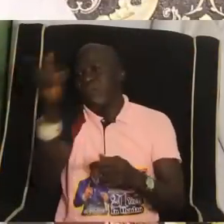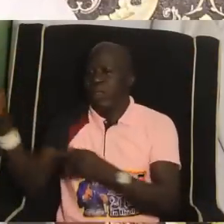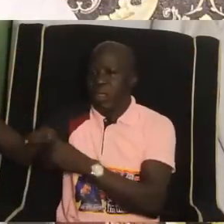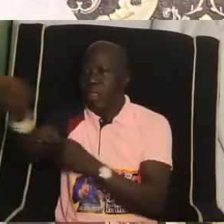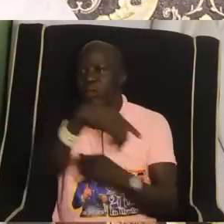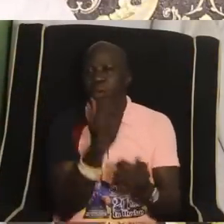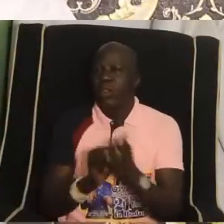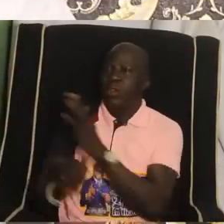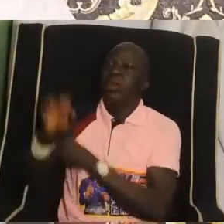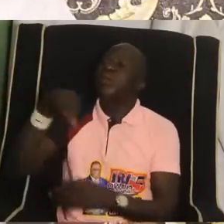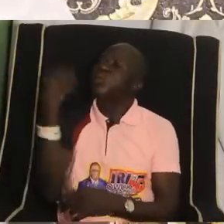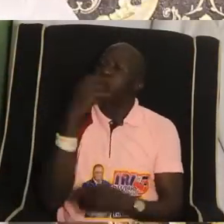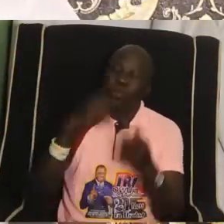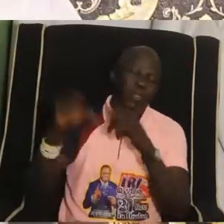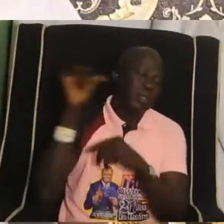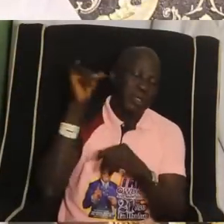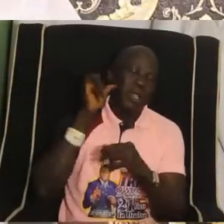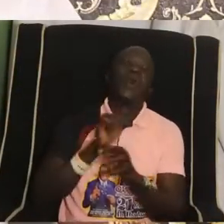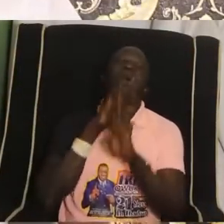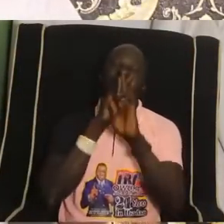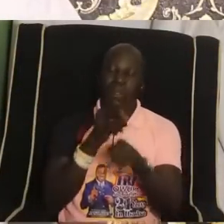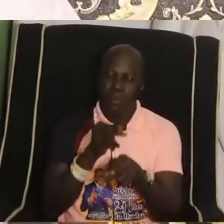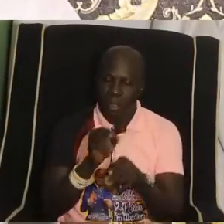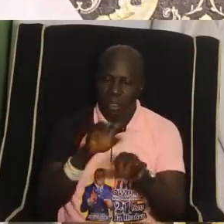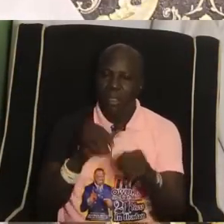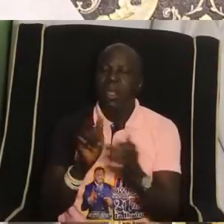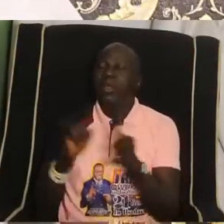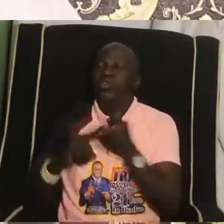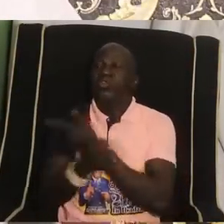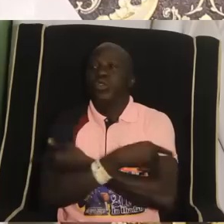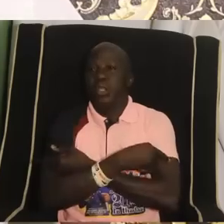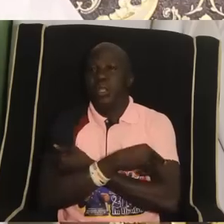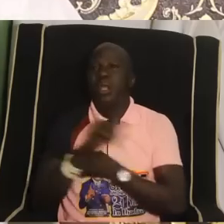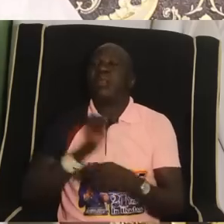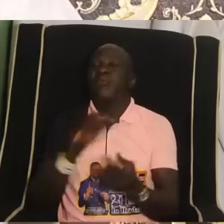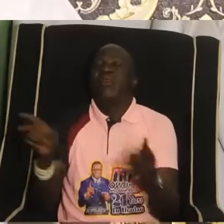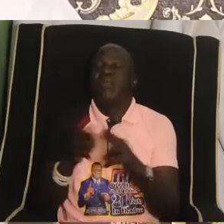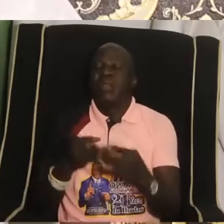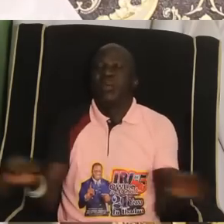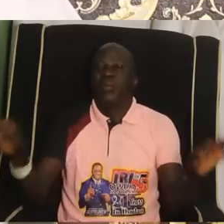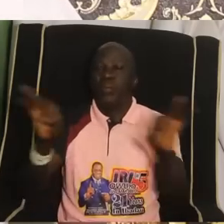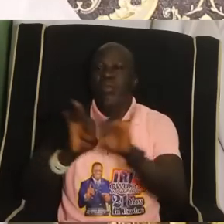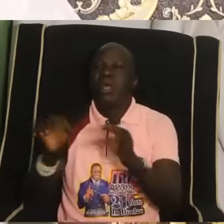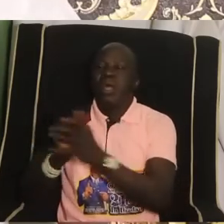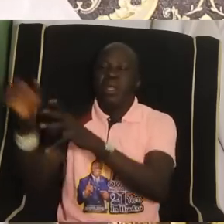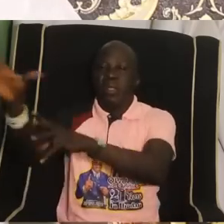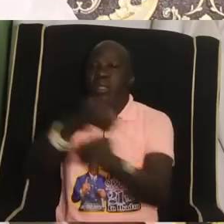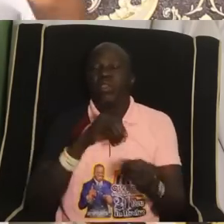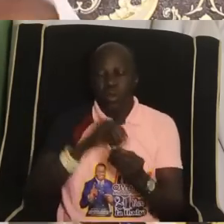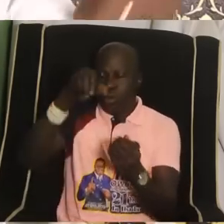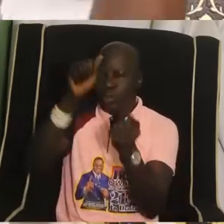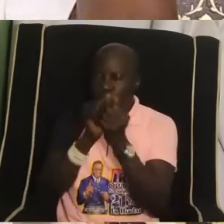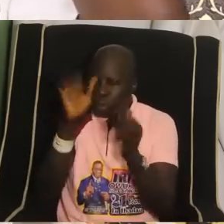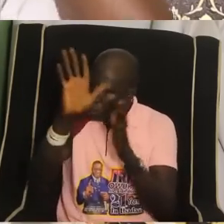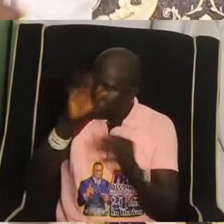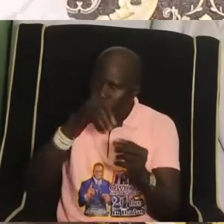everybody. The Lord spoke to me yesterday. And I delivered this. Today is very important. Come with a